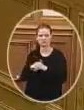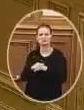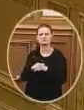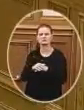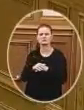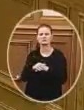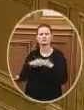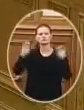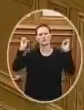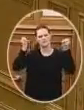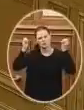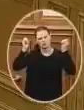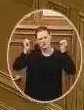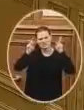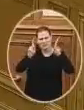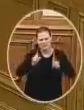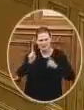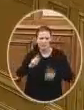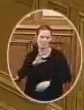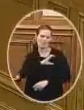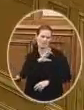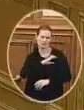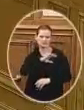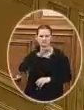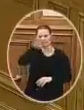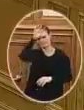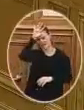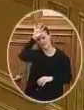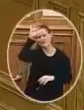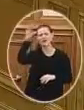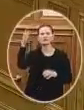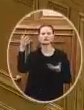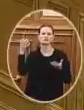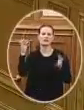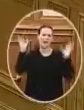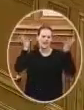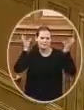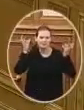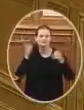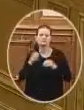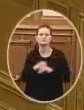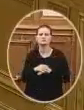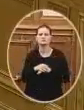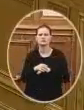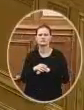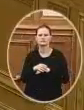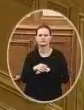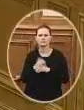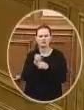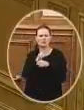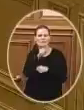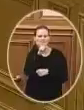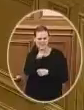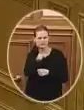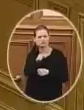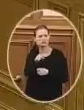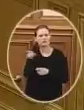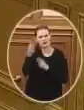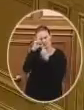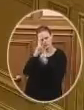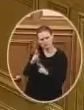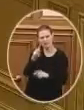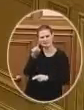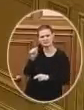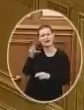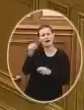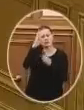personnel, but all of the people to know that the importance of disability rights issues. So it's not just etiquette, but also rights,